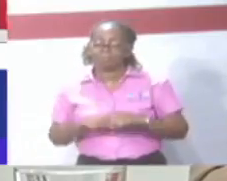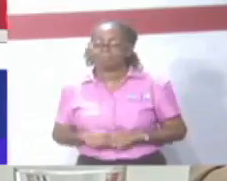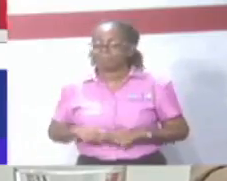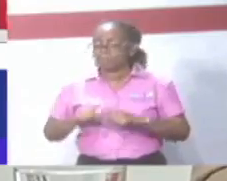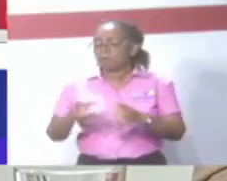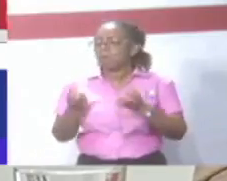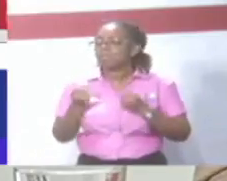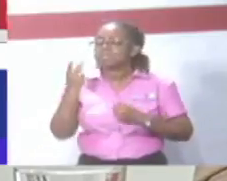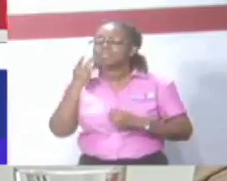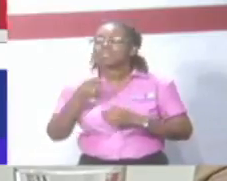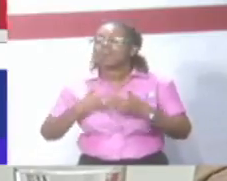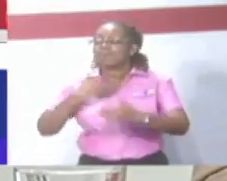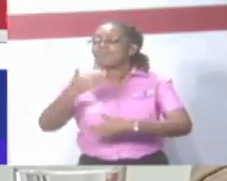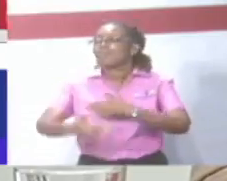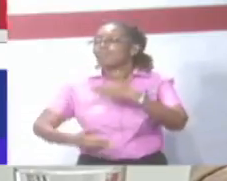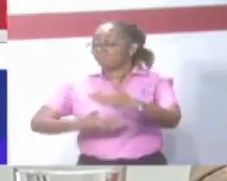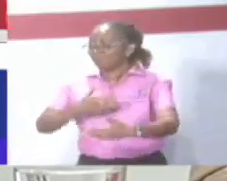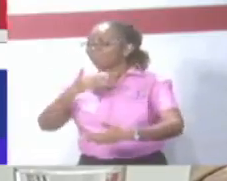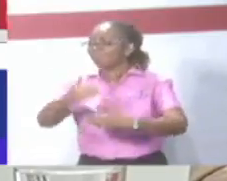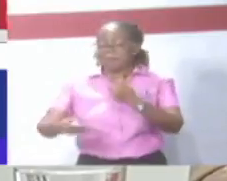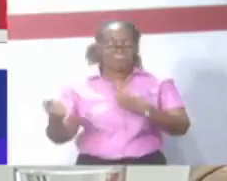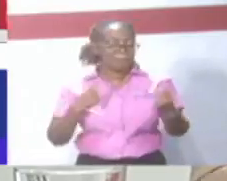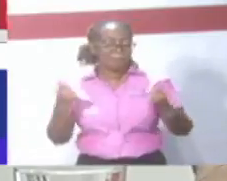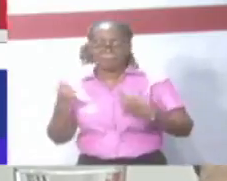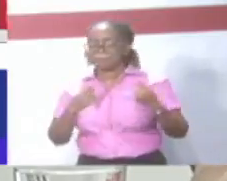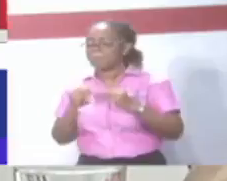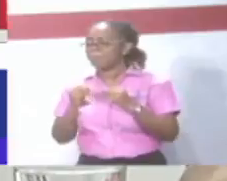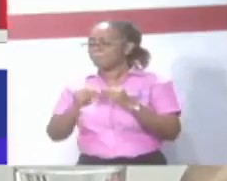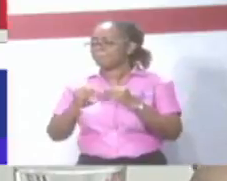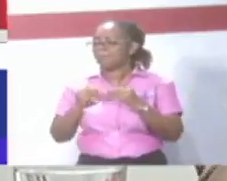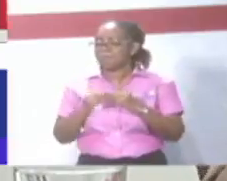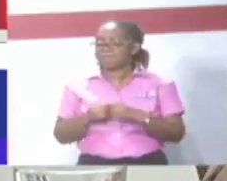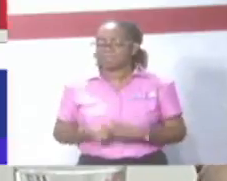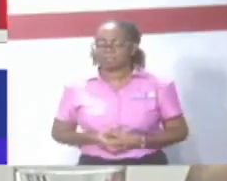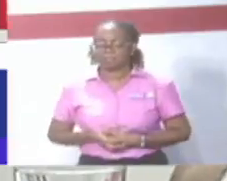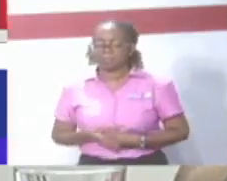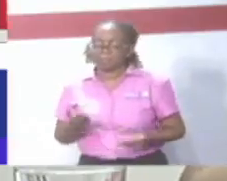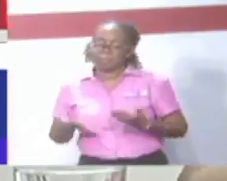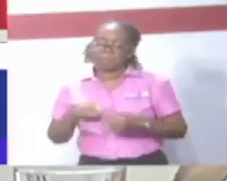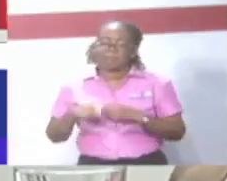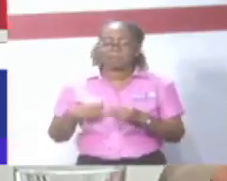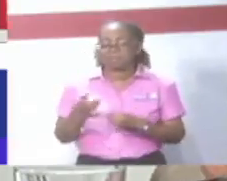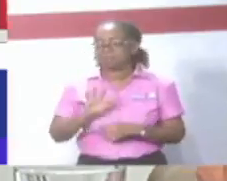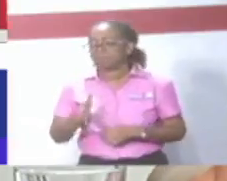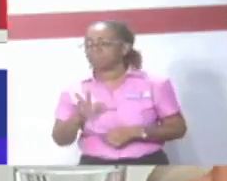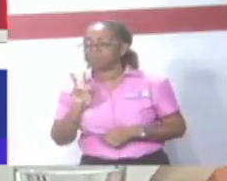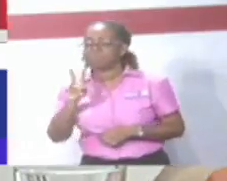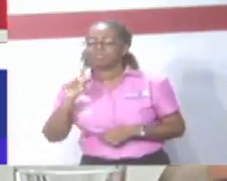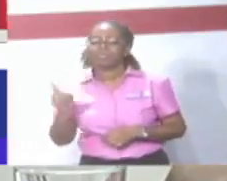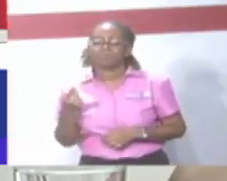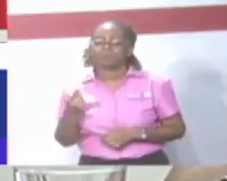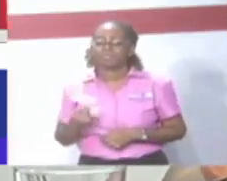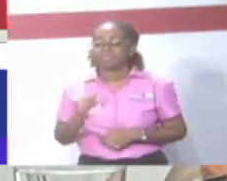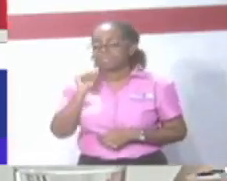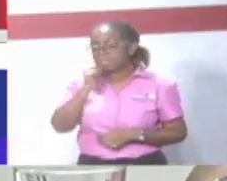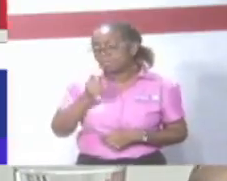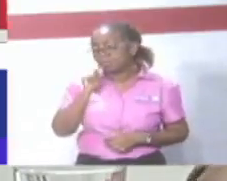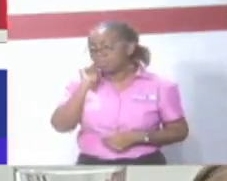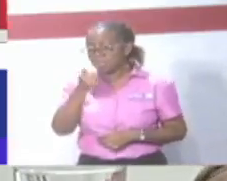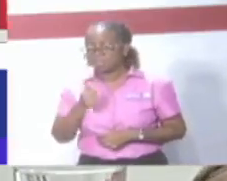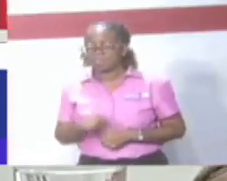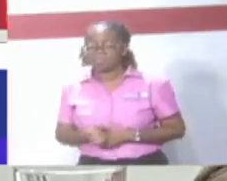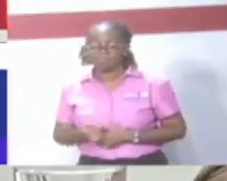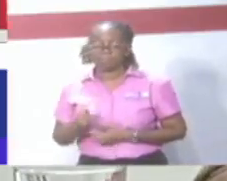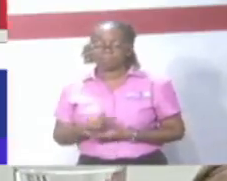escalate up to about 2,000 shots per day. Let me give you some disaggregated figures. So the total number